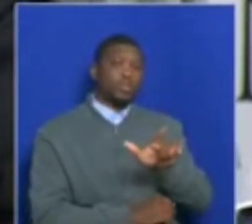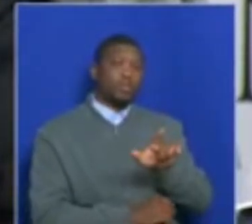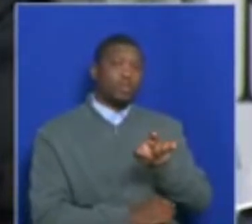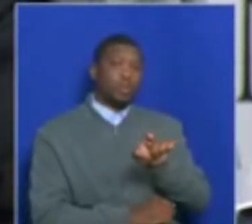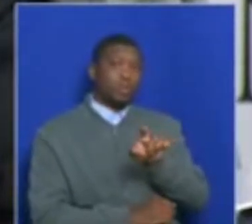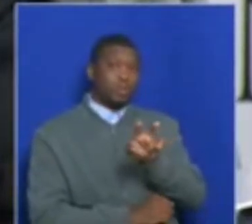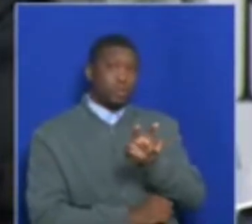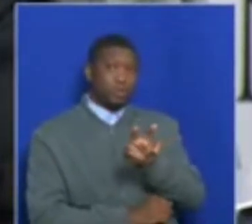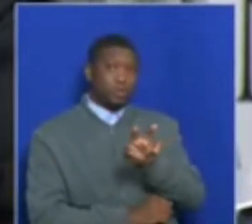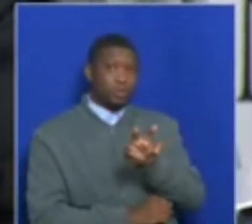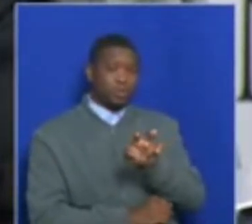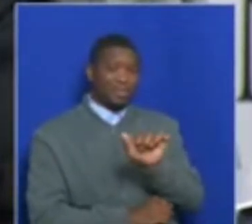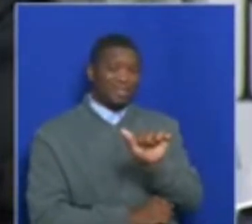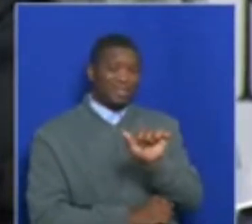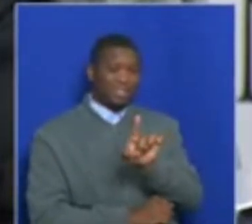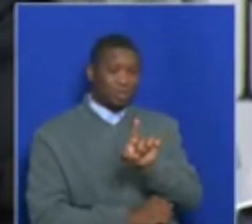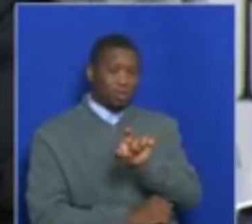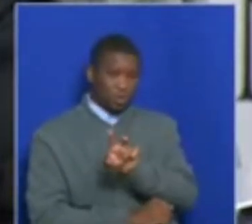2712612.